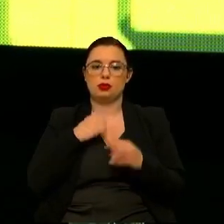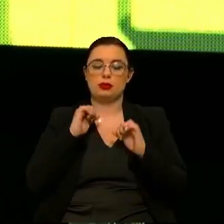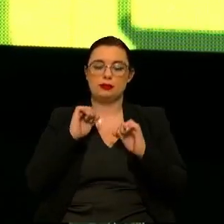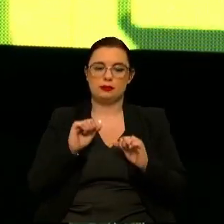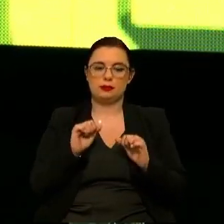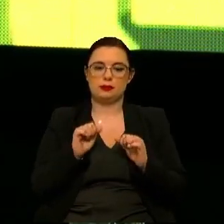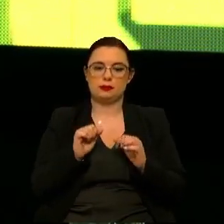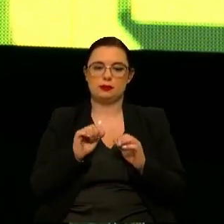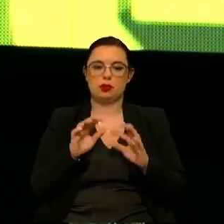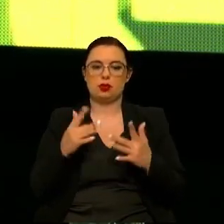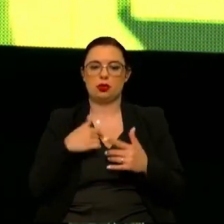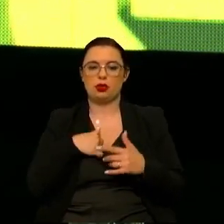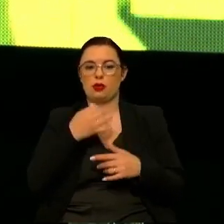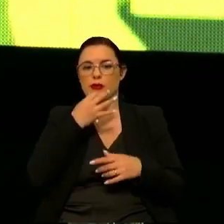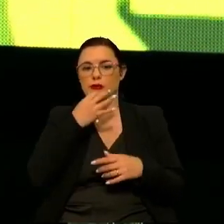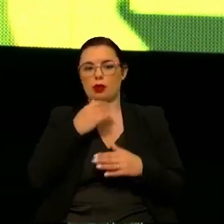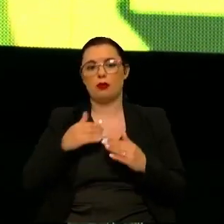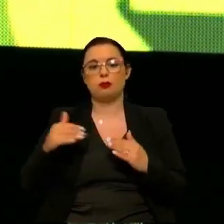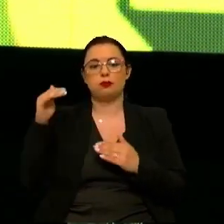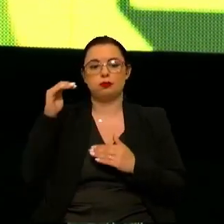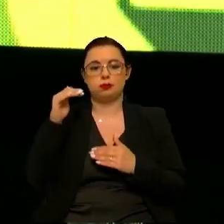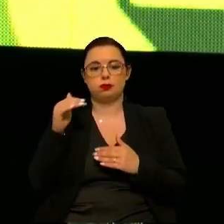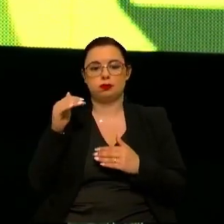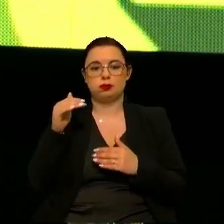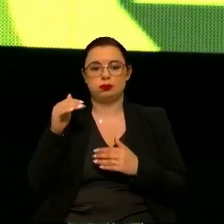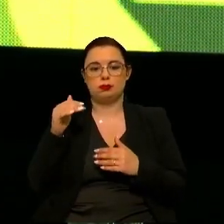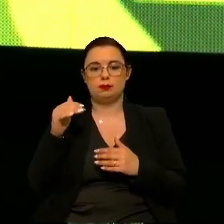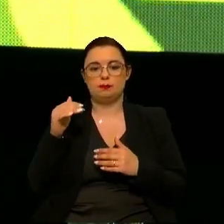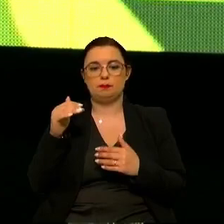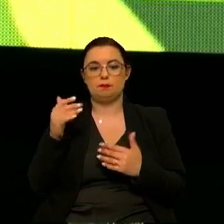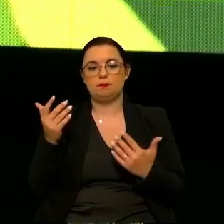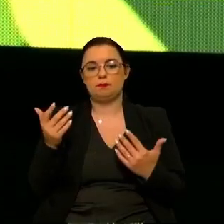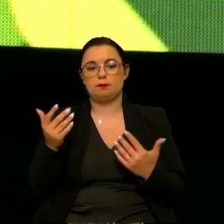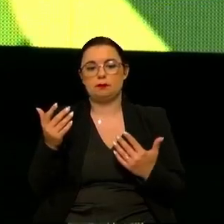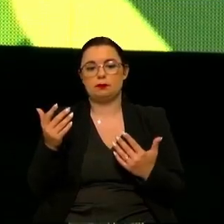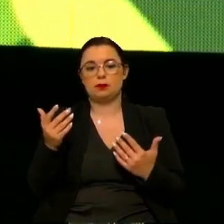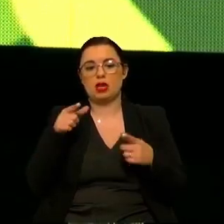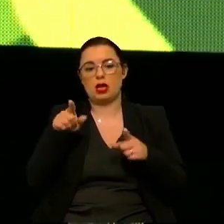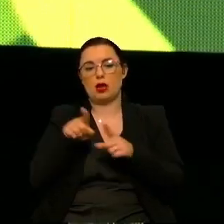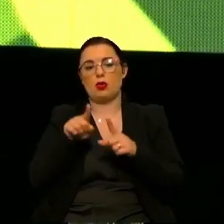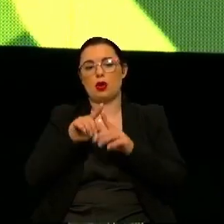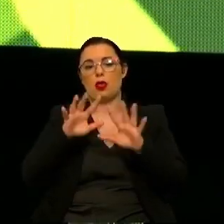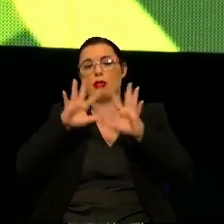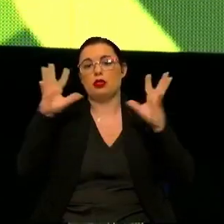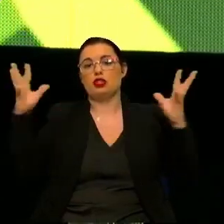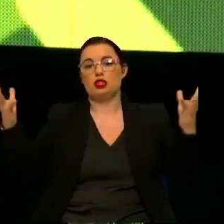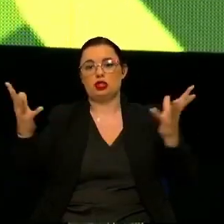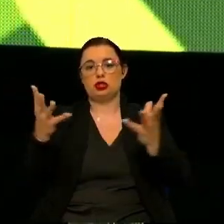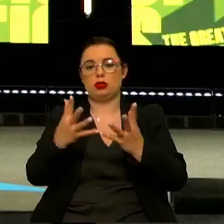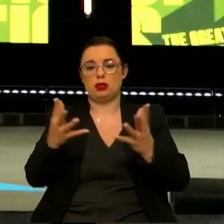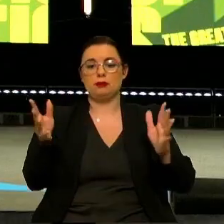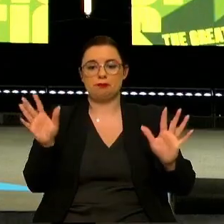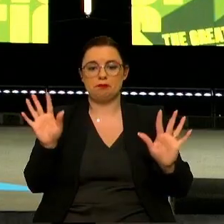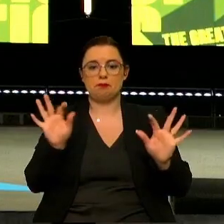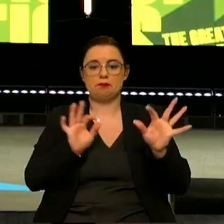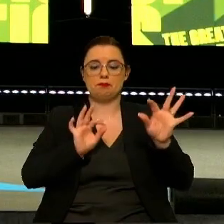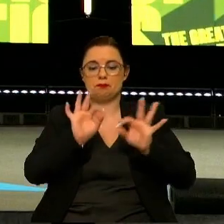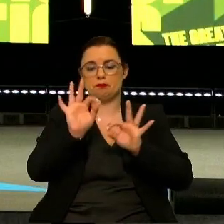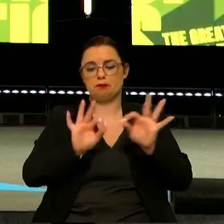question specifically, obviously, when I talk about sovereignty, sovereignty is within